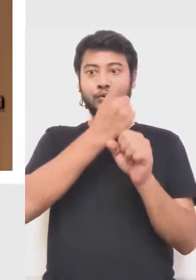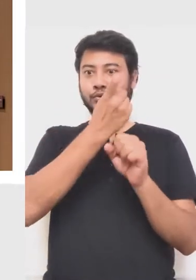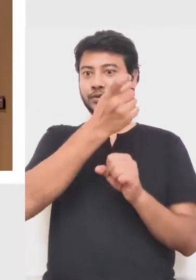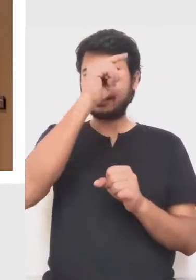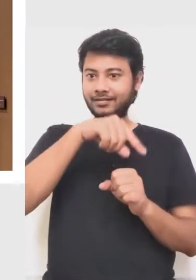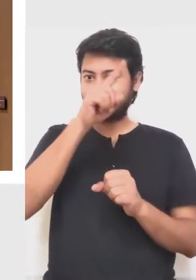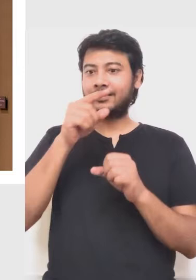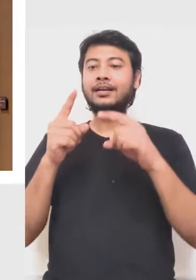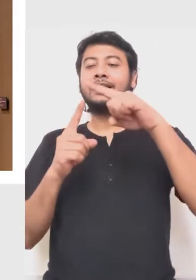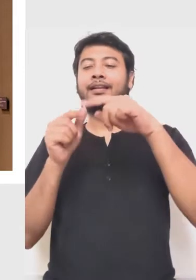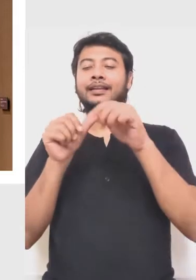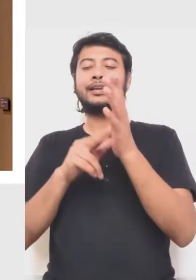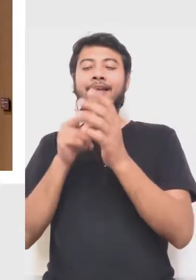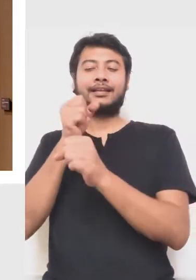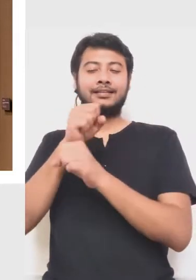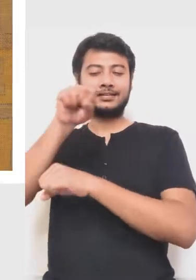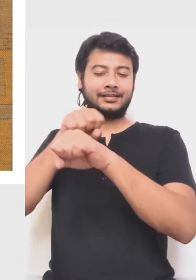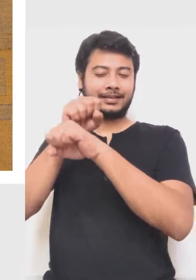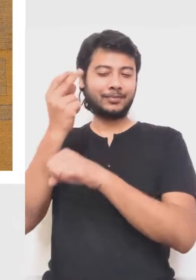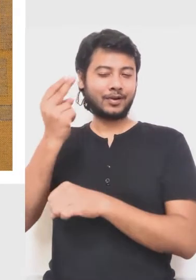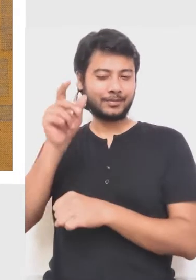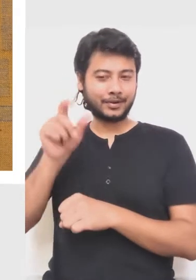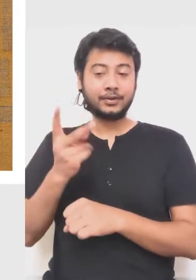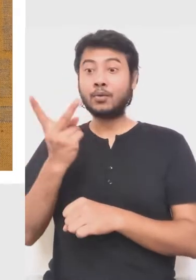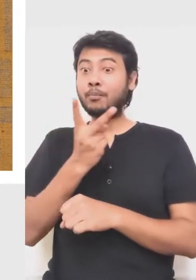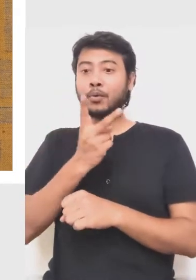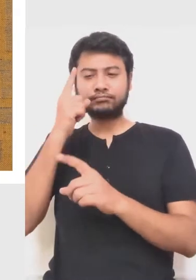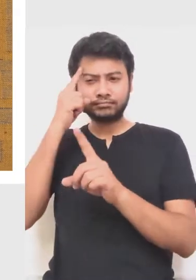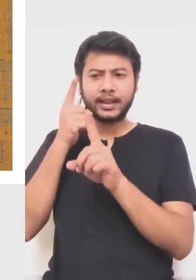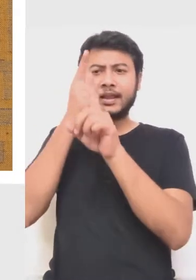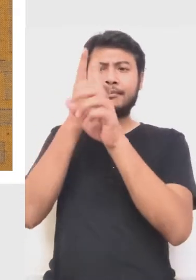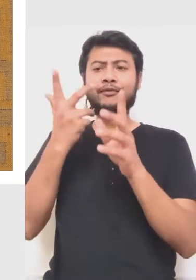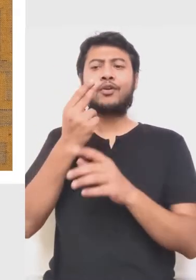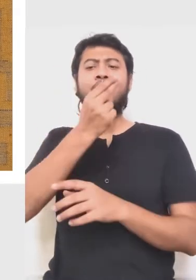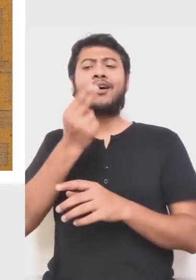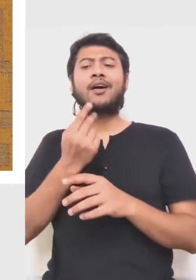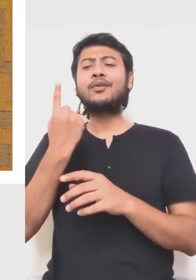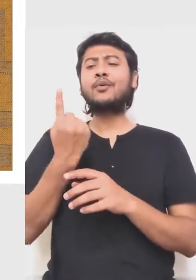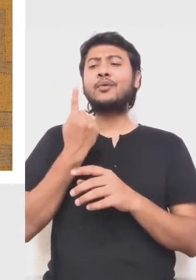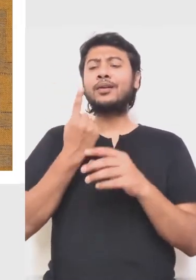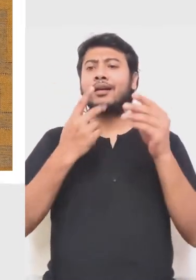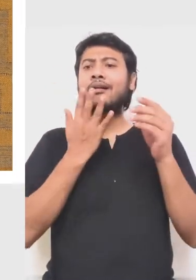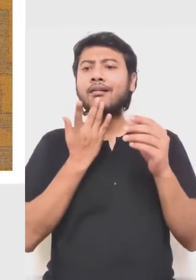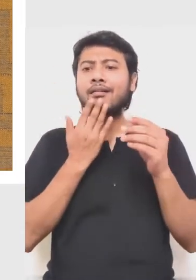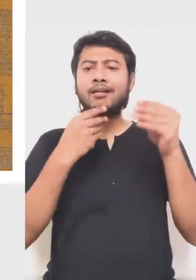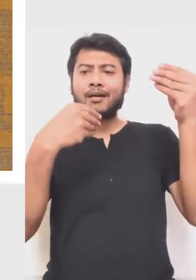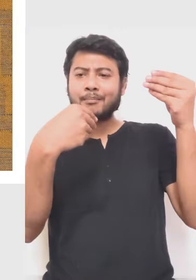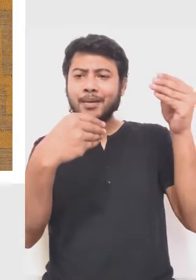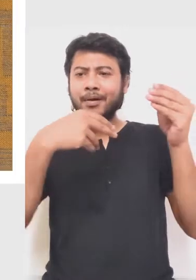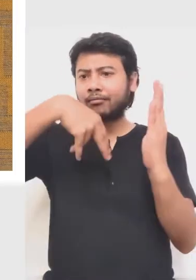materiality, process-oriented art practice, and the idea of collaborating or controlling natural